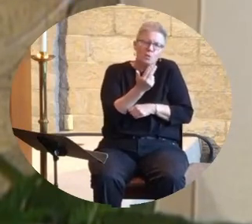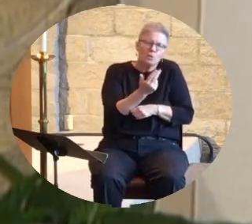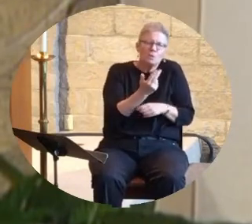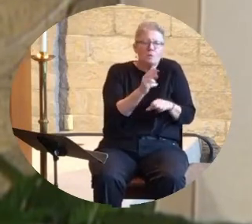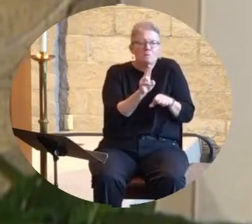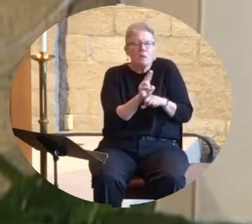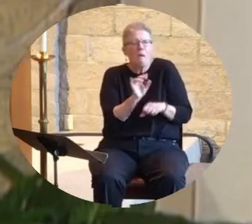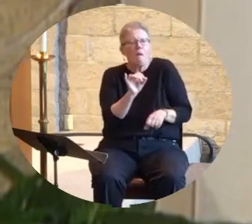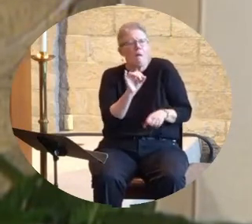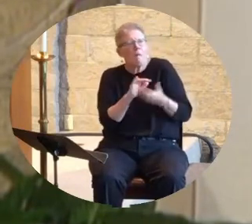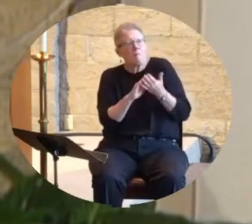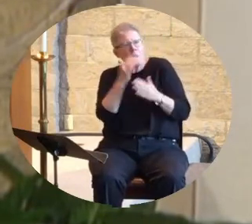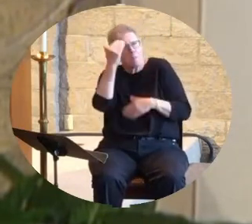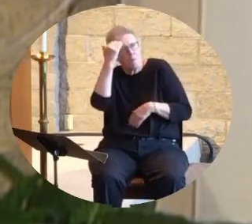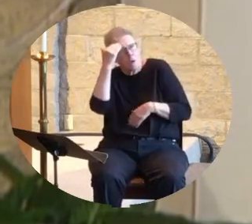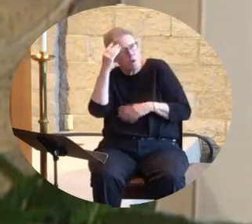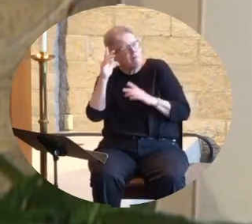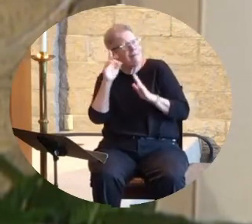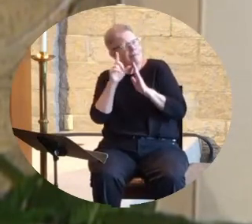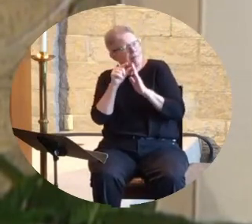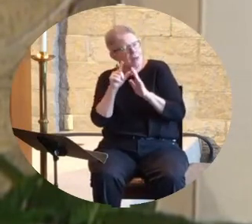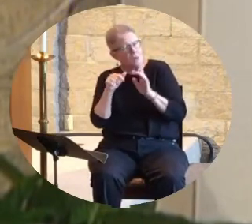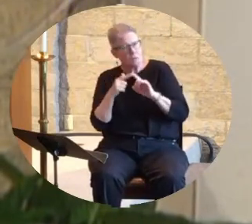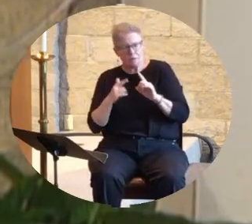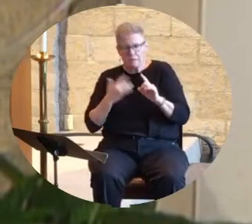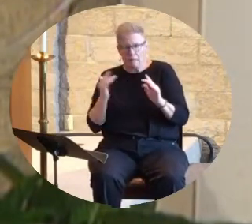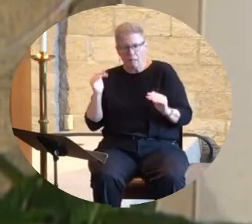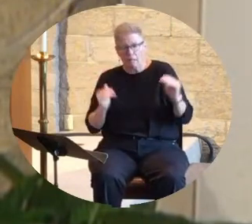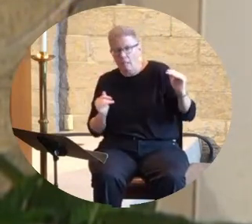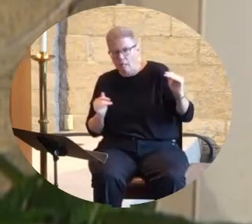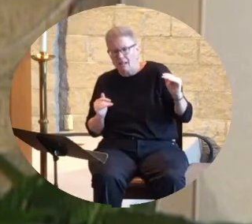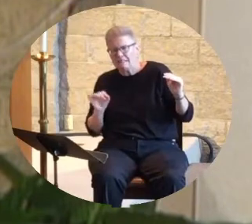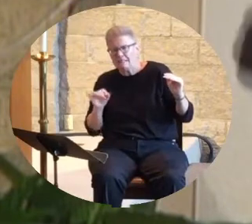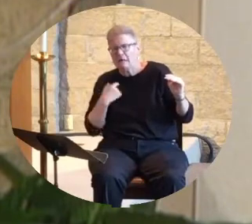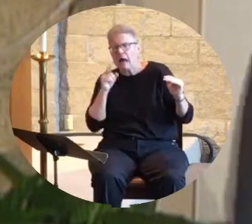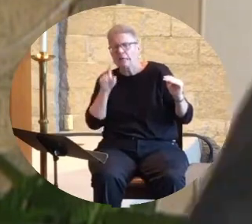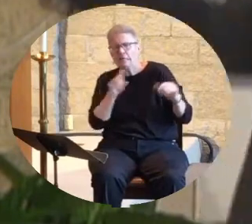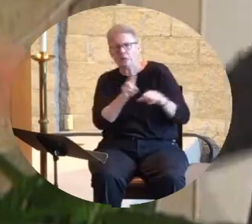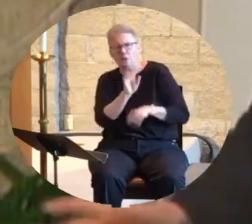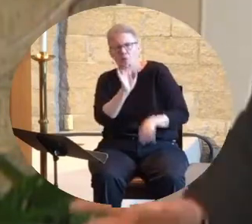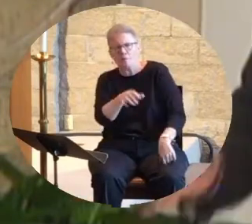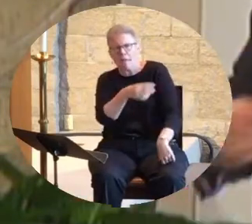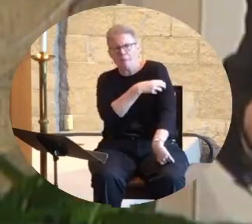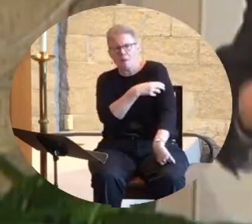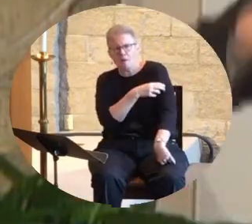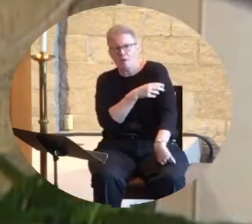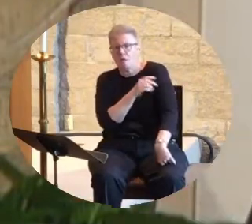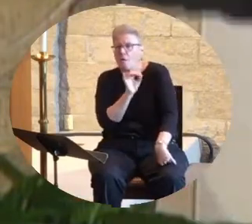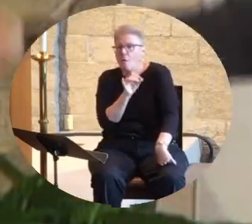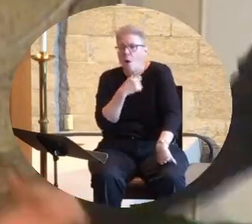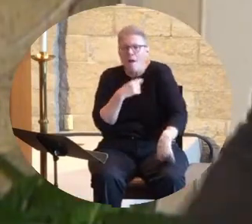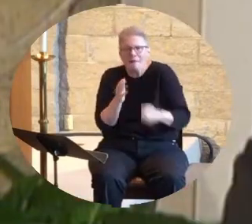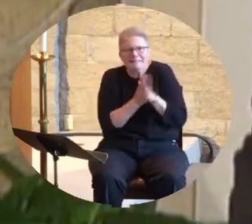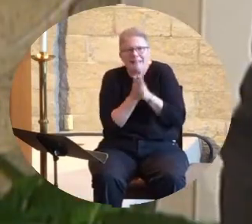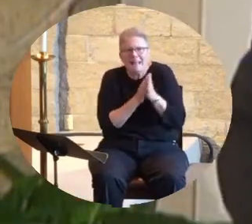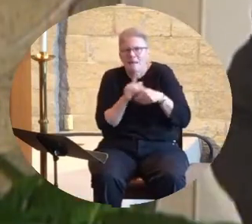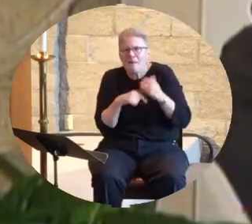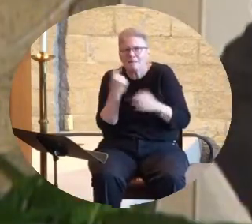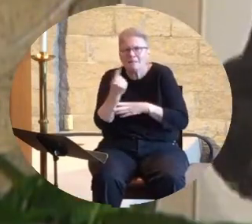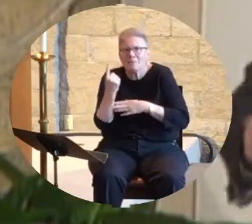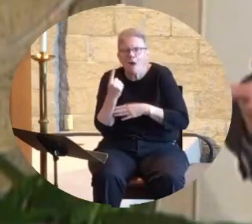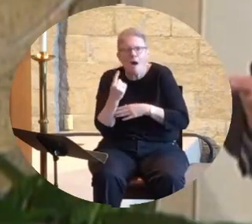become aware of when we're out of balance, what power we need to use. Oh, I'm so excited about something, enthusiastic about